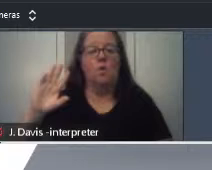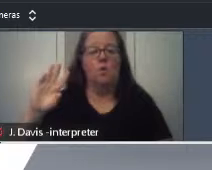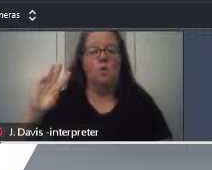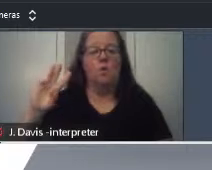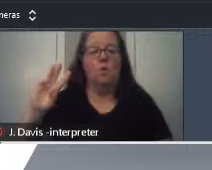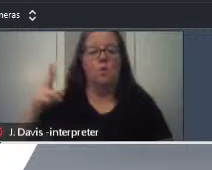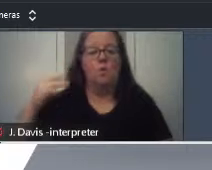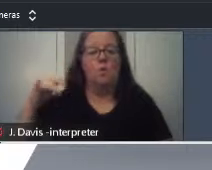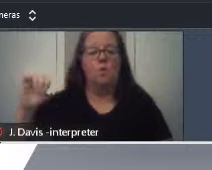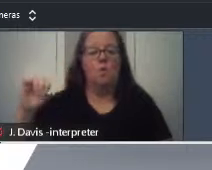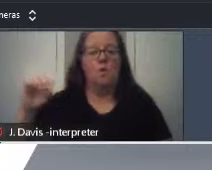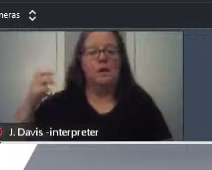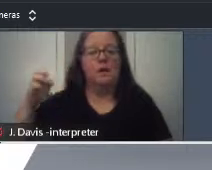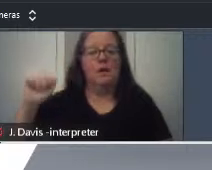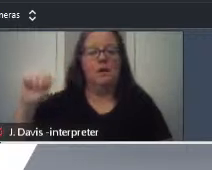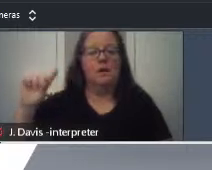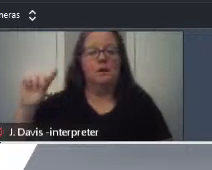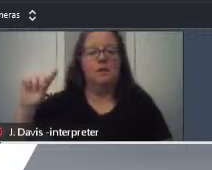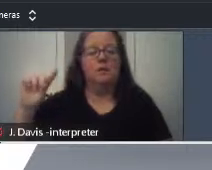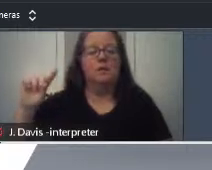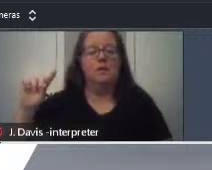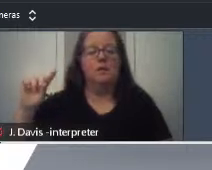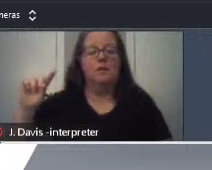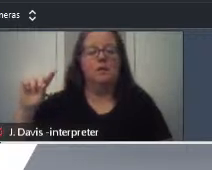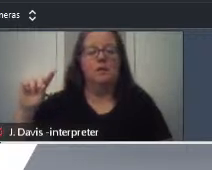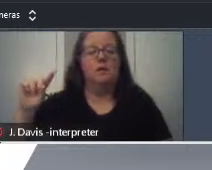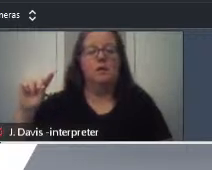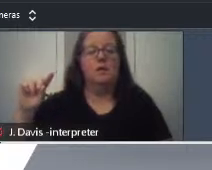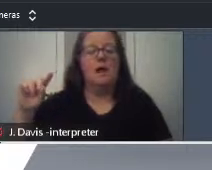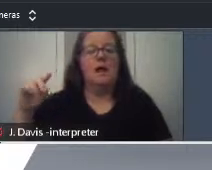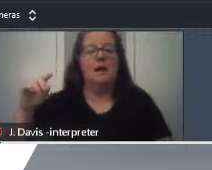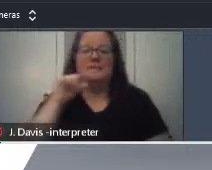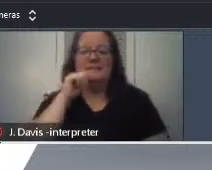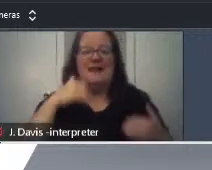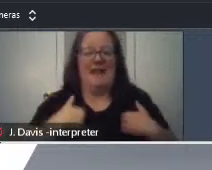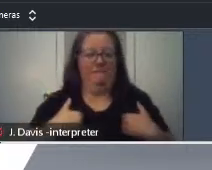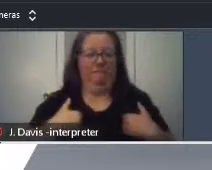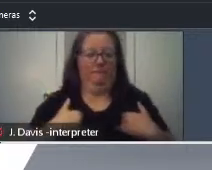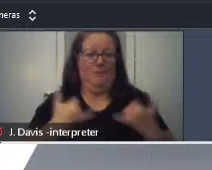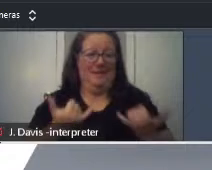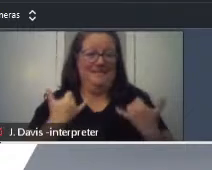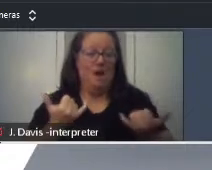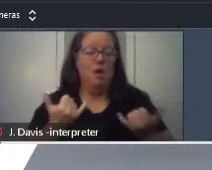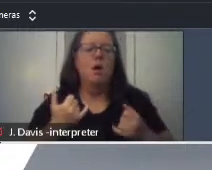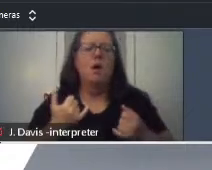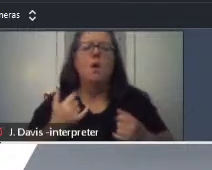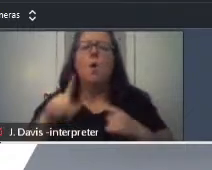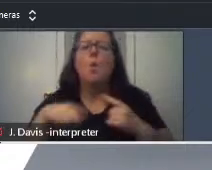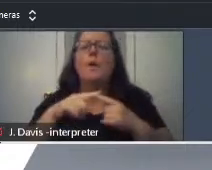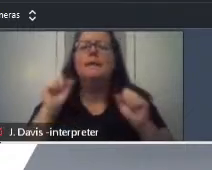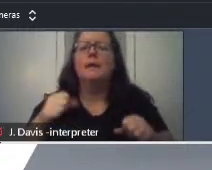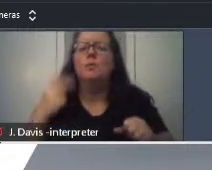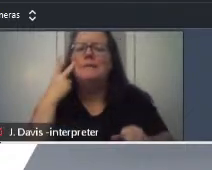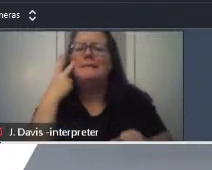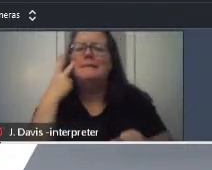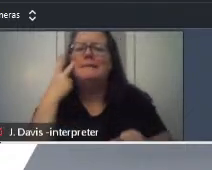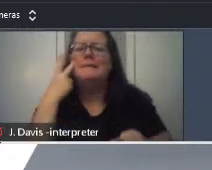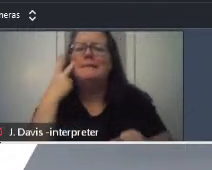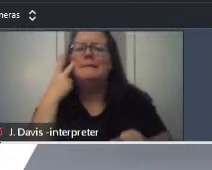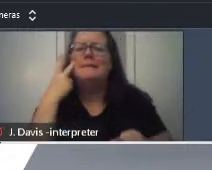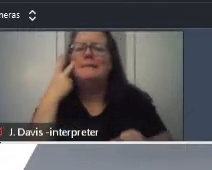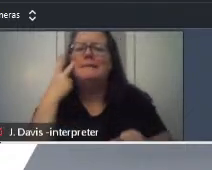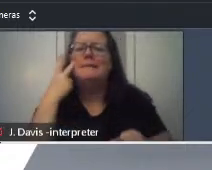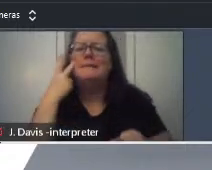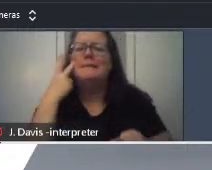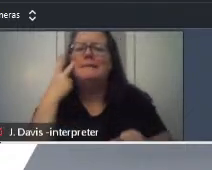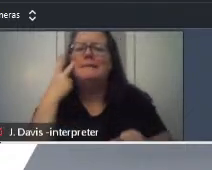title at this point. It's changed frequently. Doesn't have with him at this point. How soon could you get that?